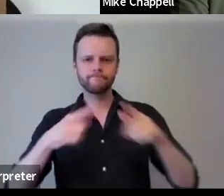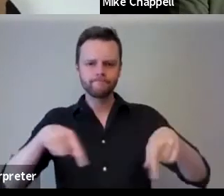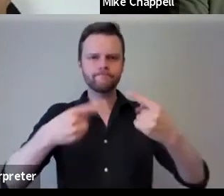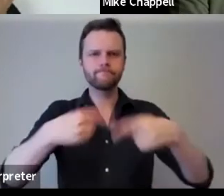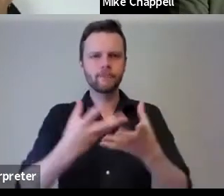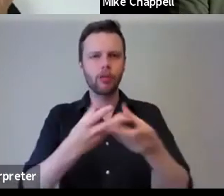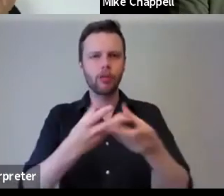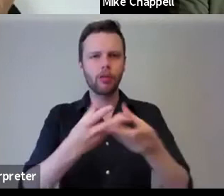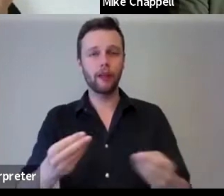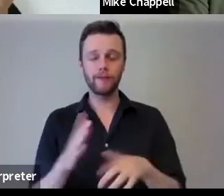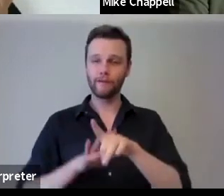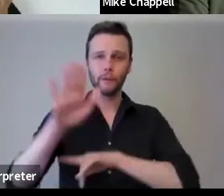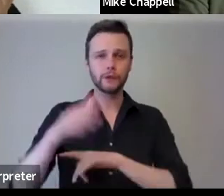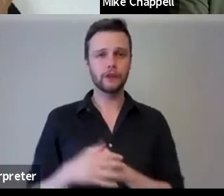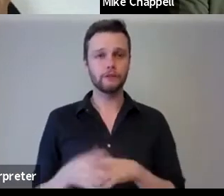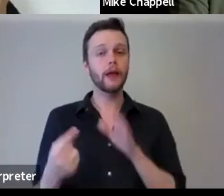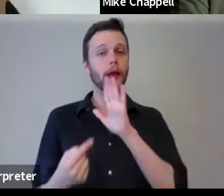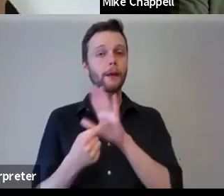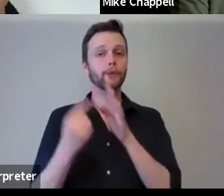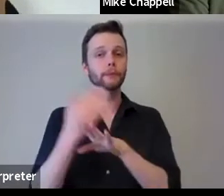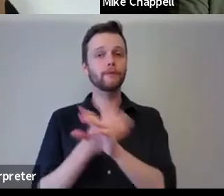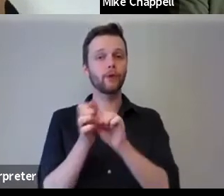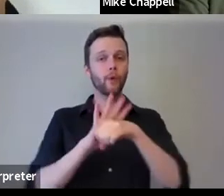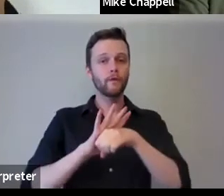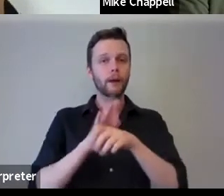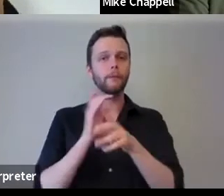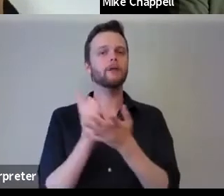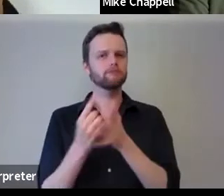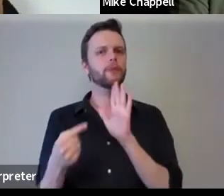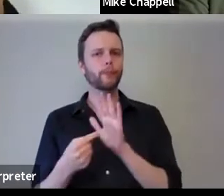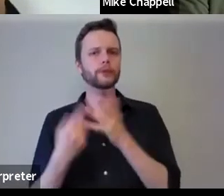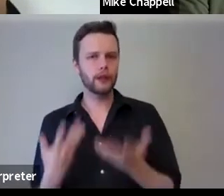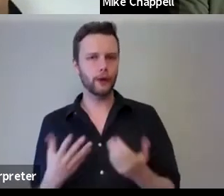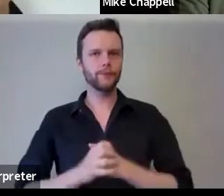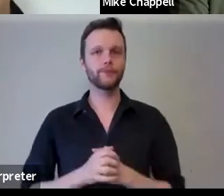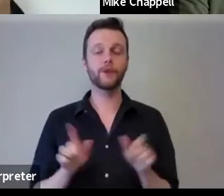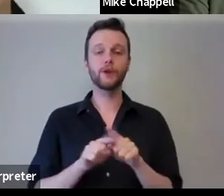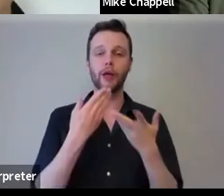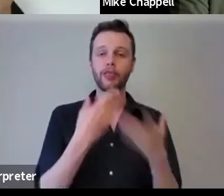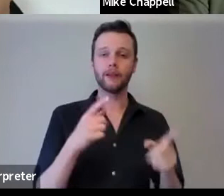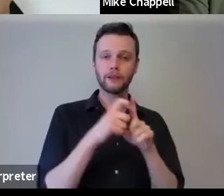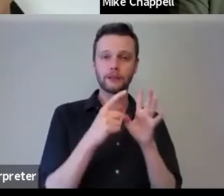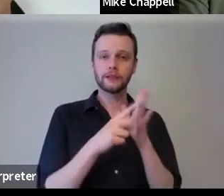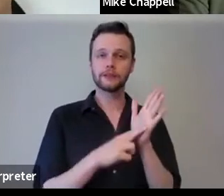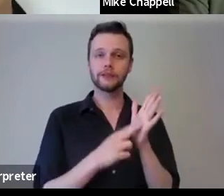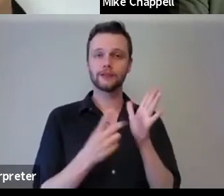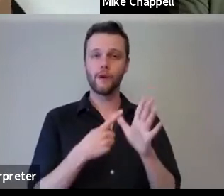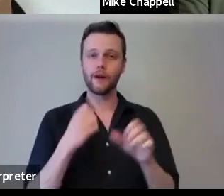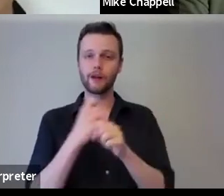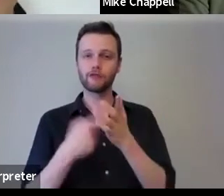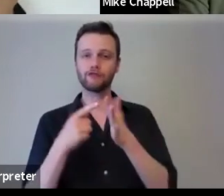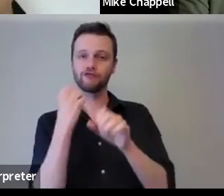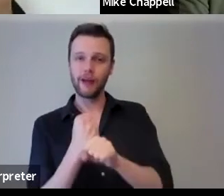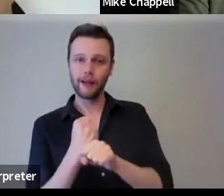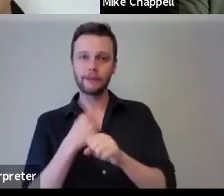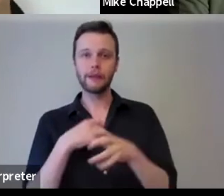future, vitally important before COVID, but even more essential now. And thank you to Donna Jewell and Greg Calhoun from Just Sign,